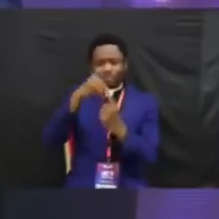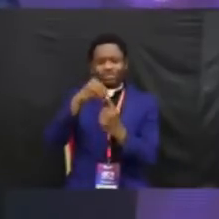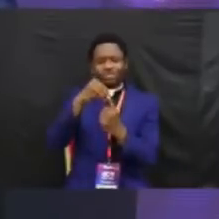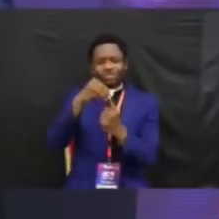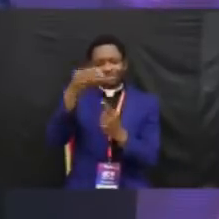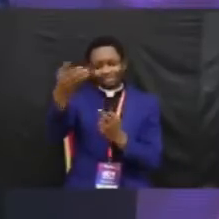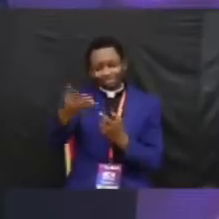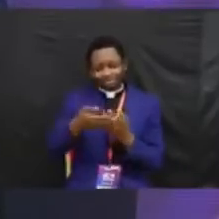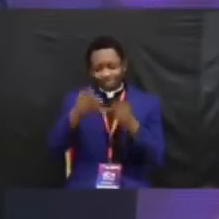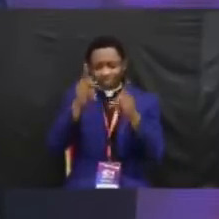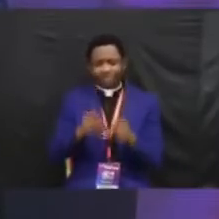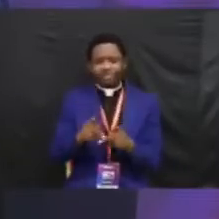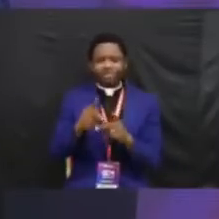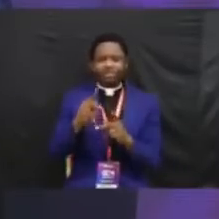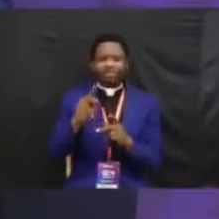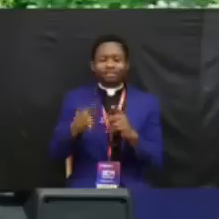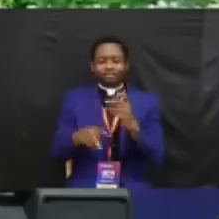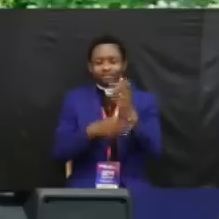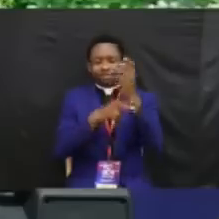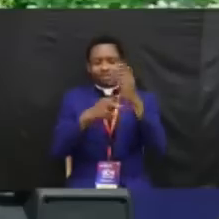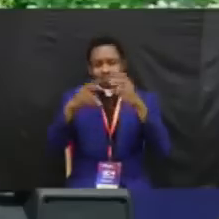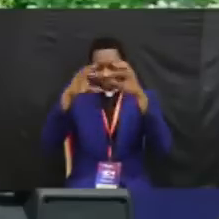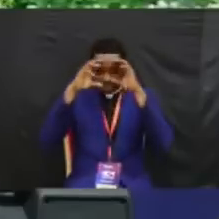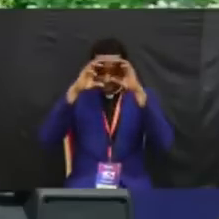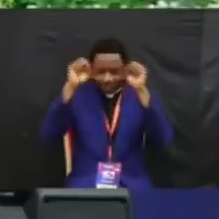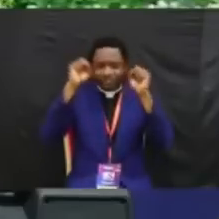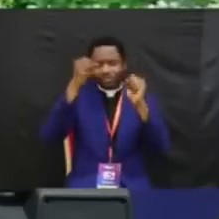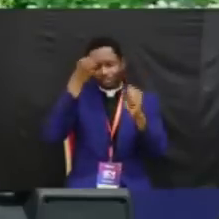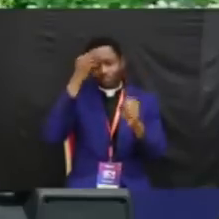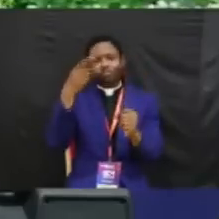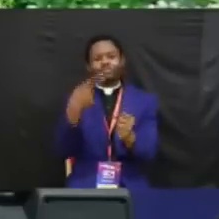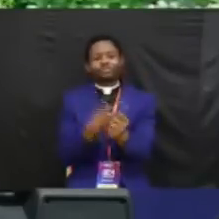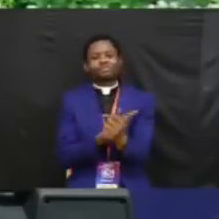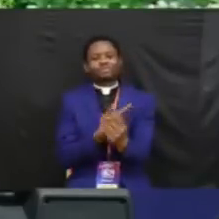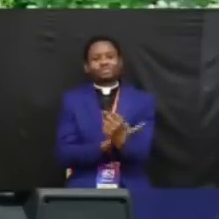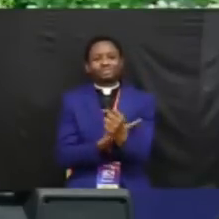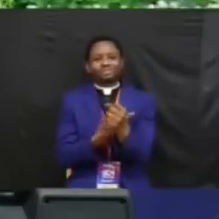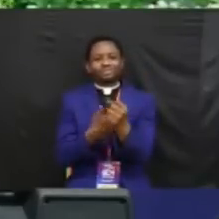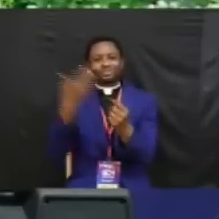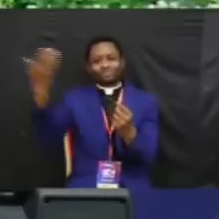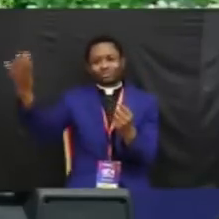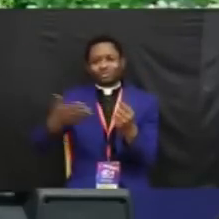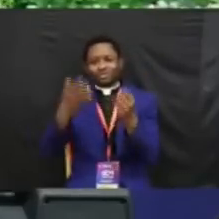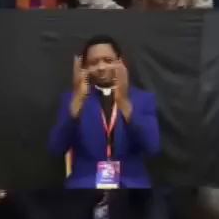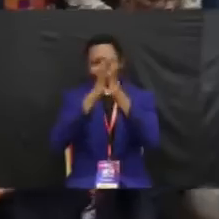Dr. Muhammadu Baumia the vice president of the Republic of Ghana.